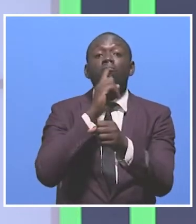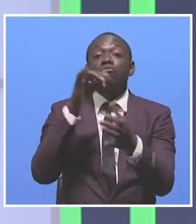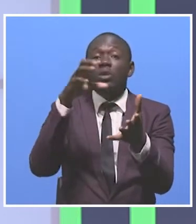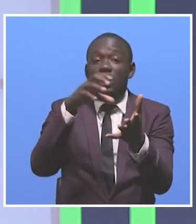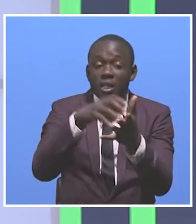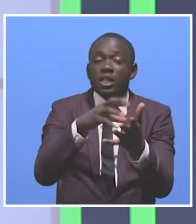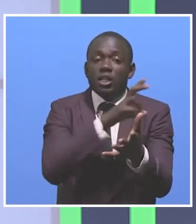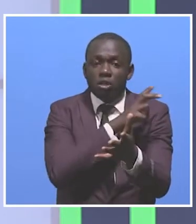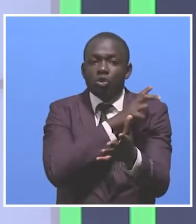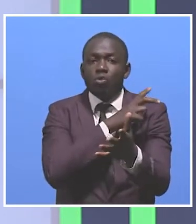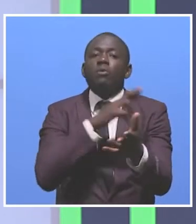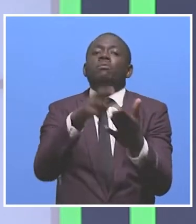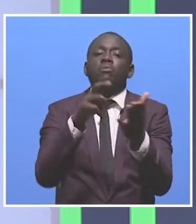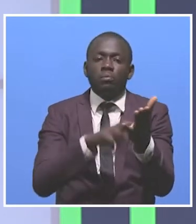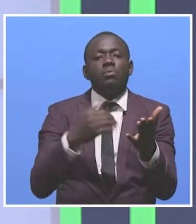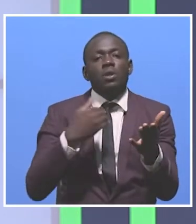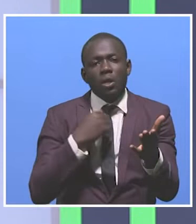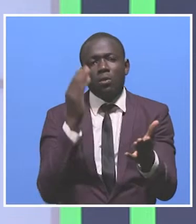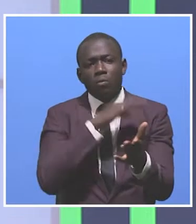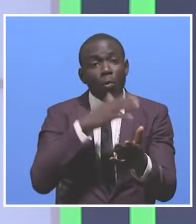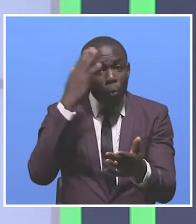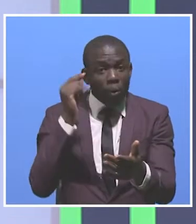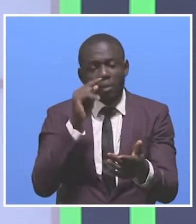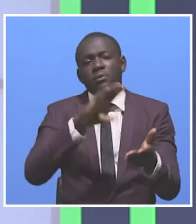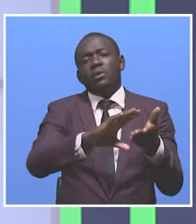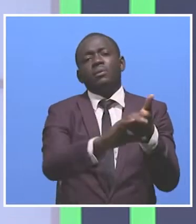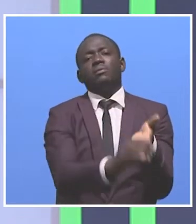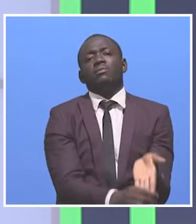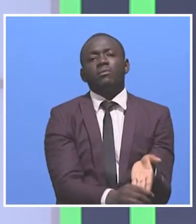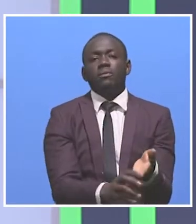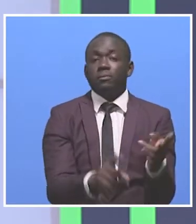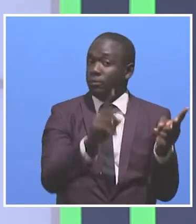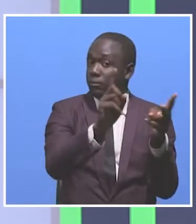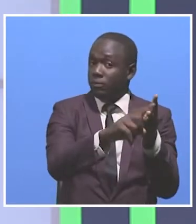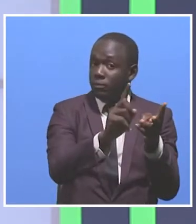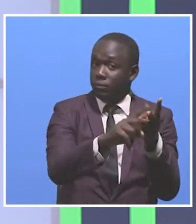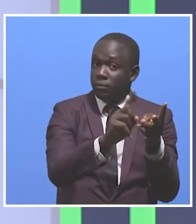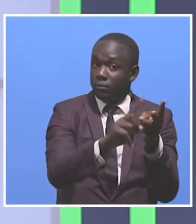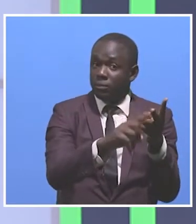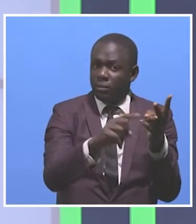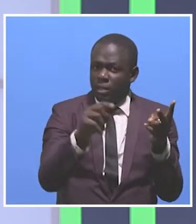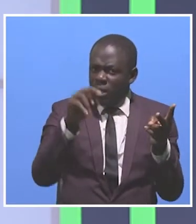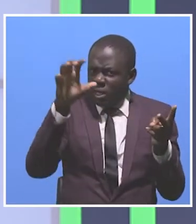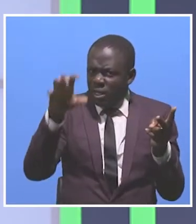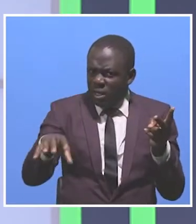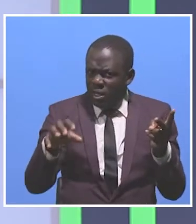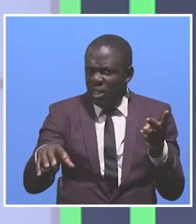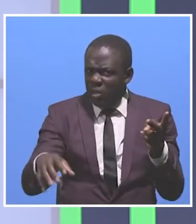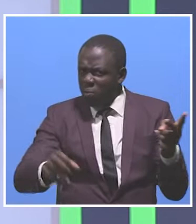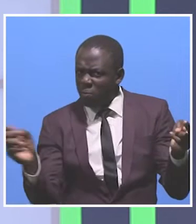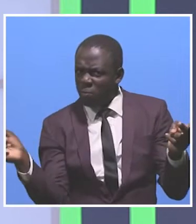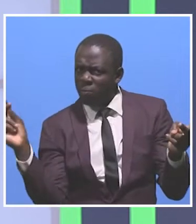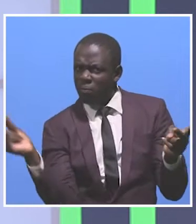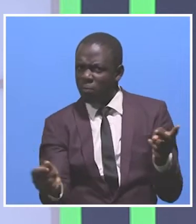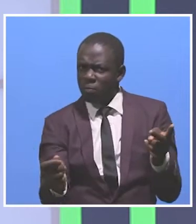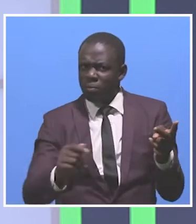the police because it's defilement. Number two, bring that child to the